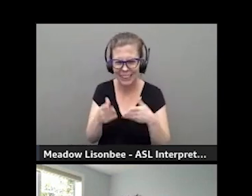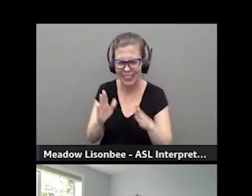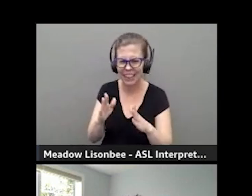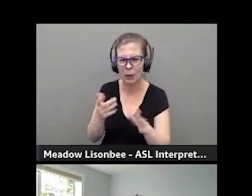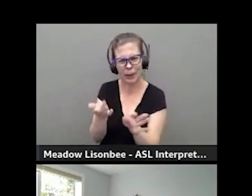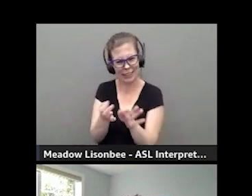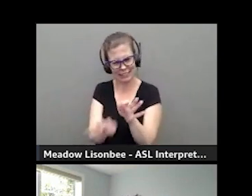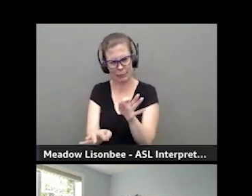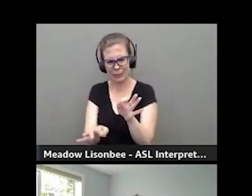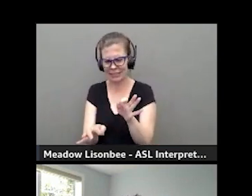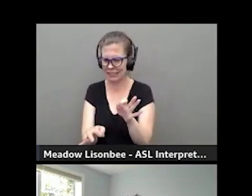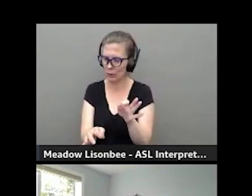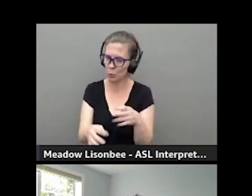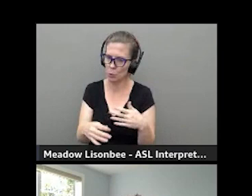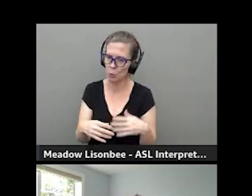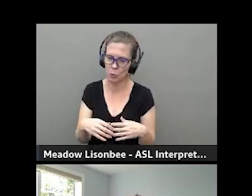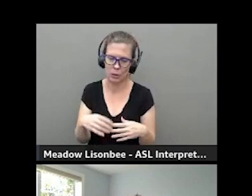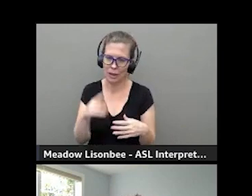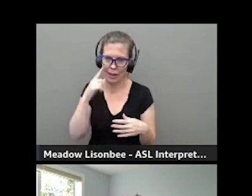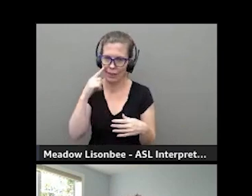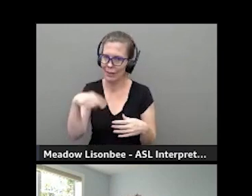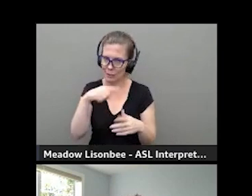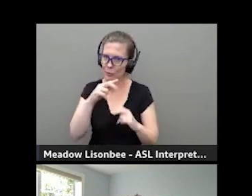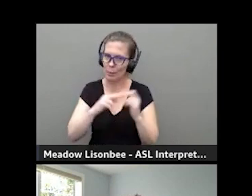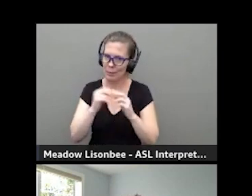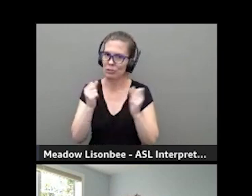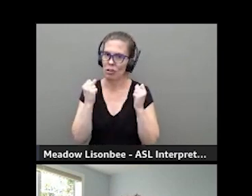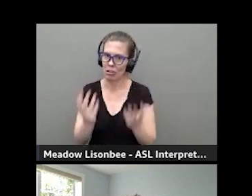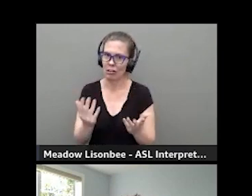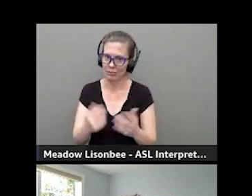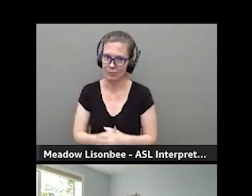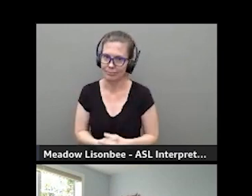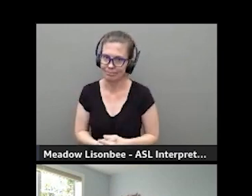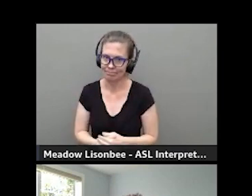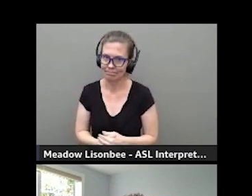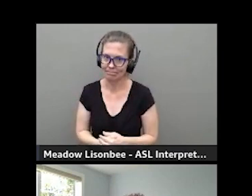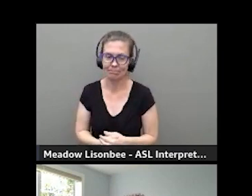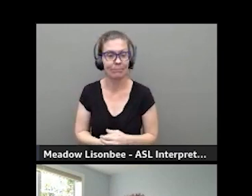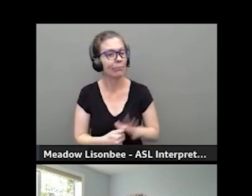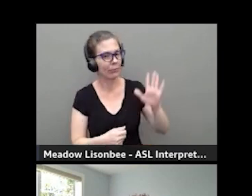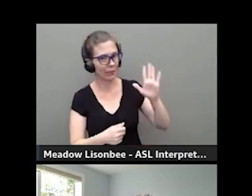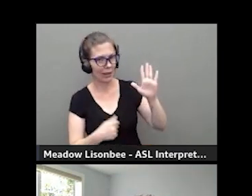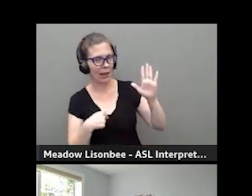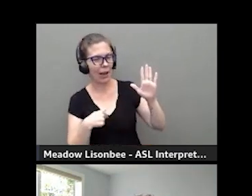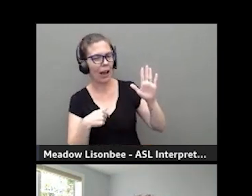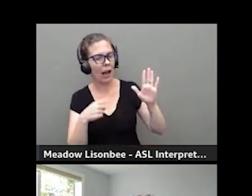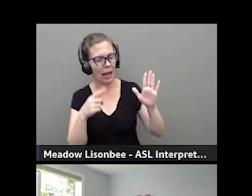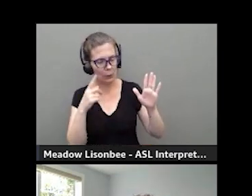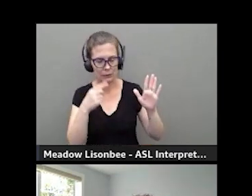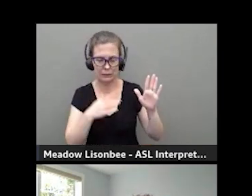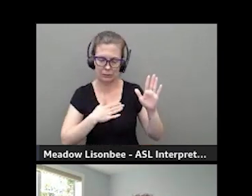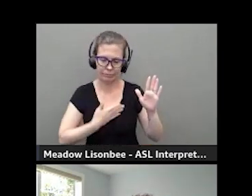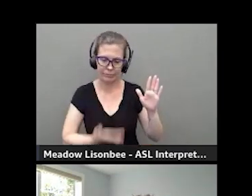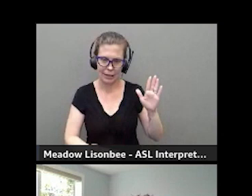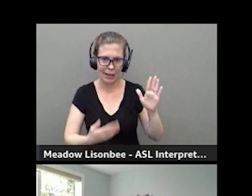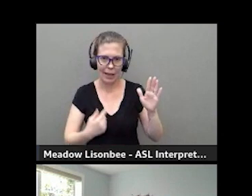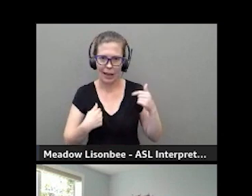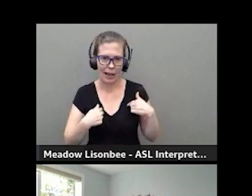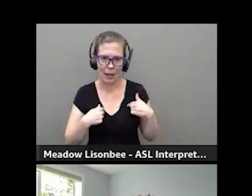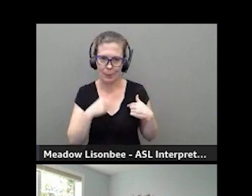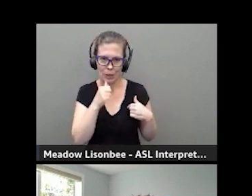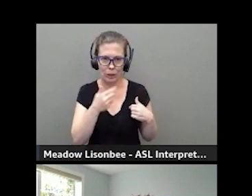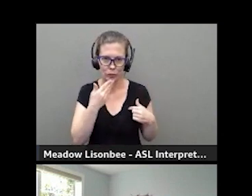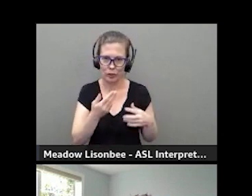of it is, it's just, I think you're going to be able to build a lot. All right, I'm going to cop to the fact that I am not good